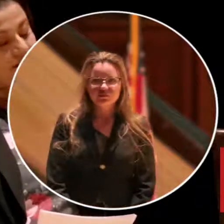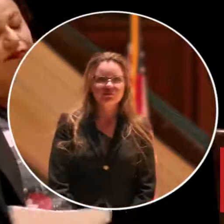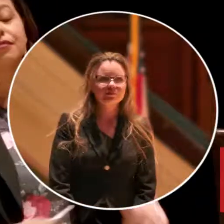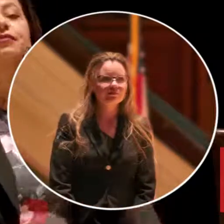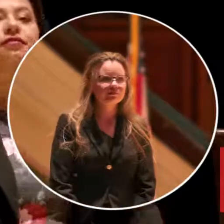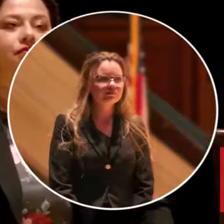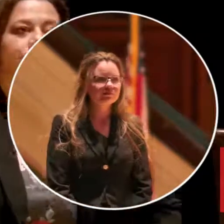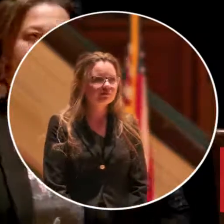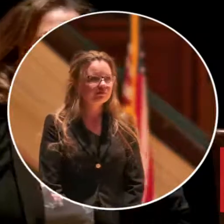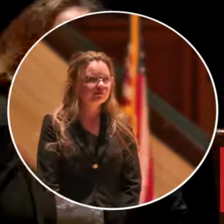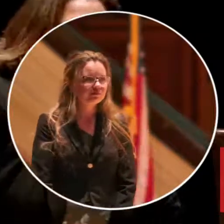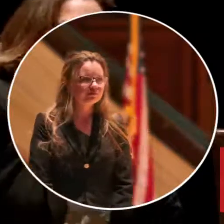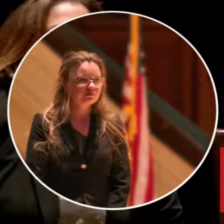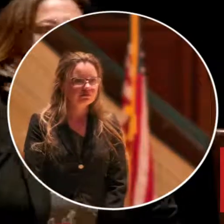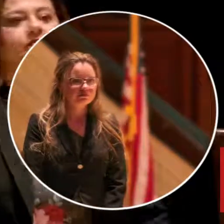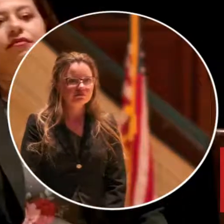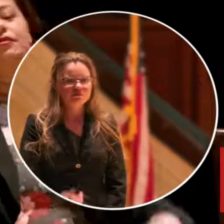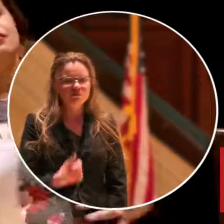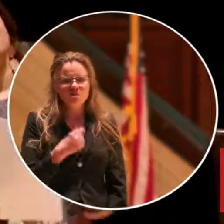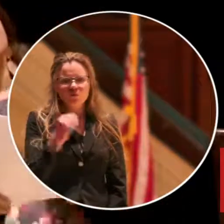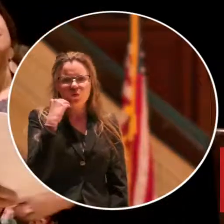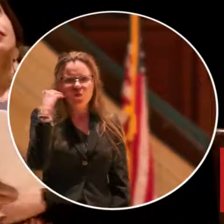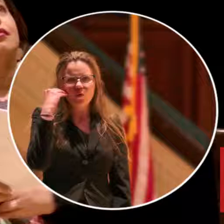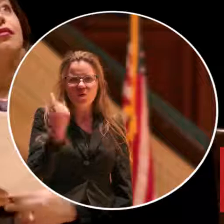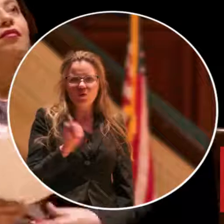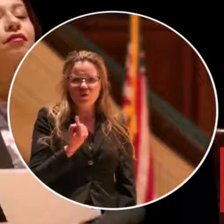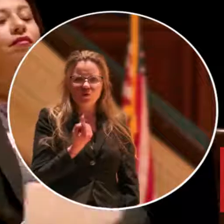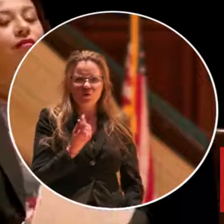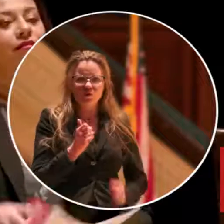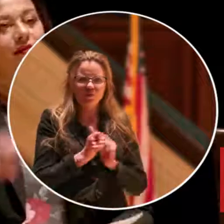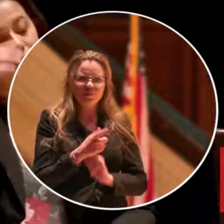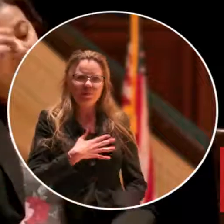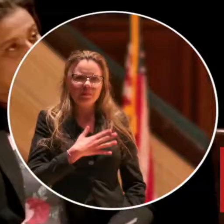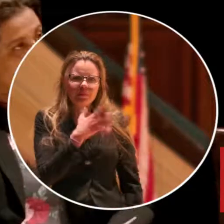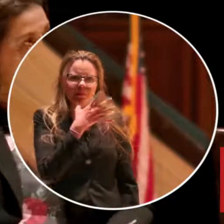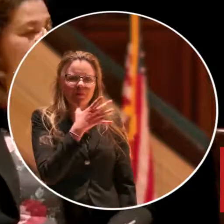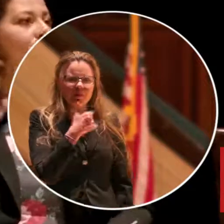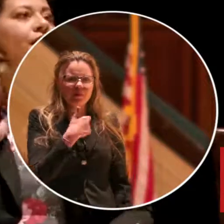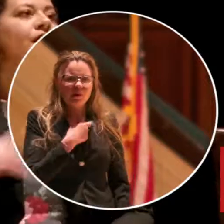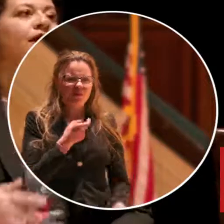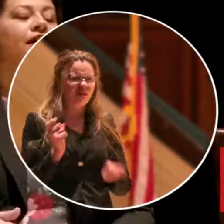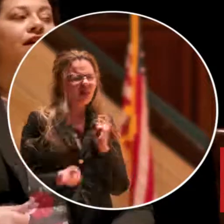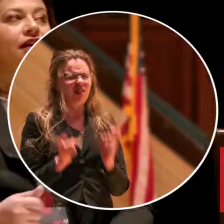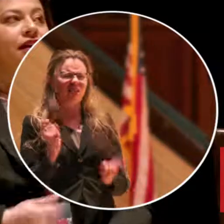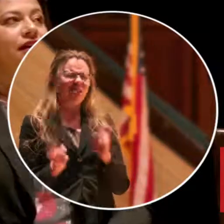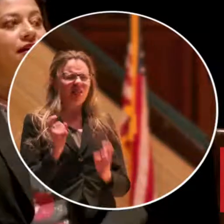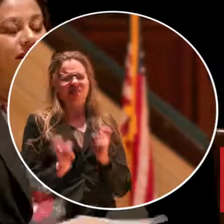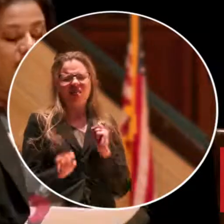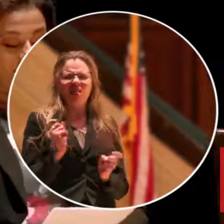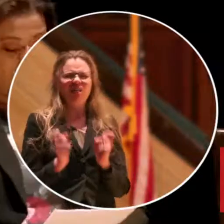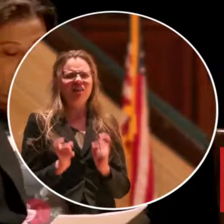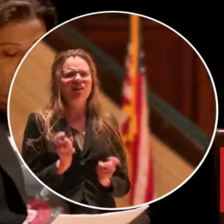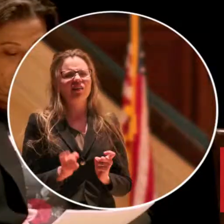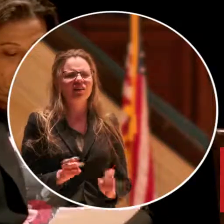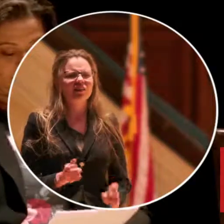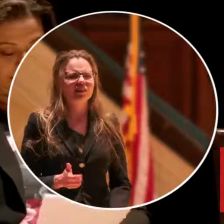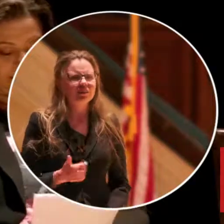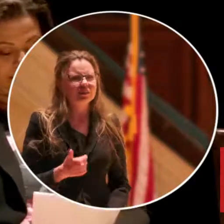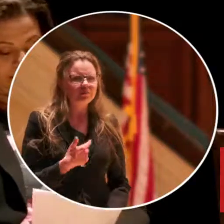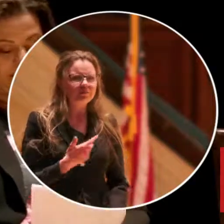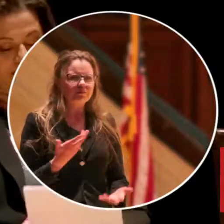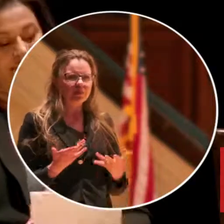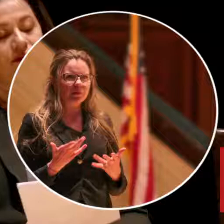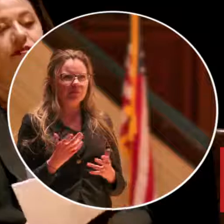I was home alone with my mother, and I was throwing a fit. I may be misremembering